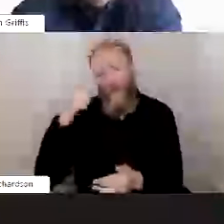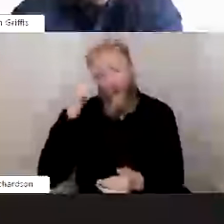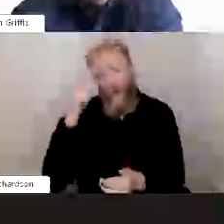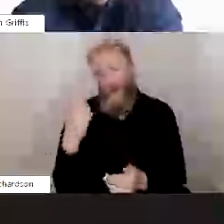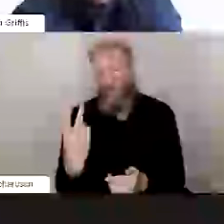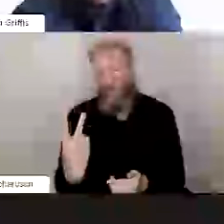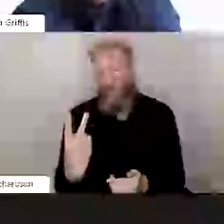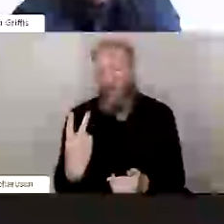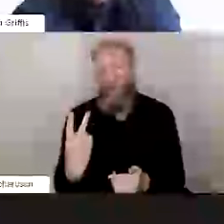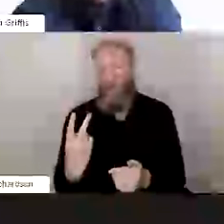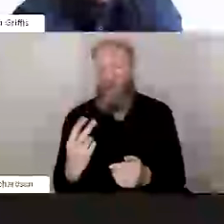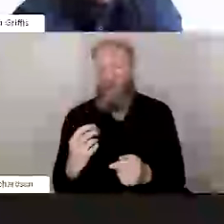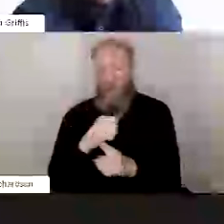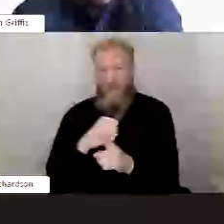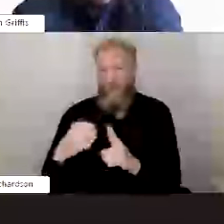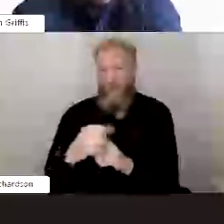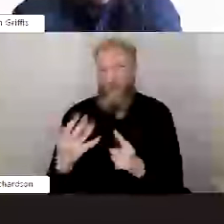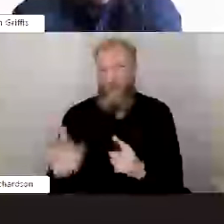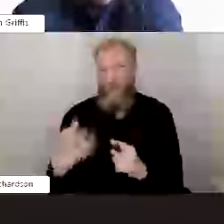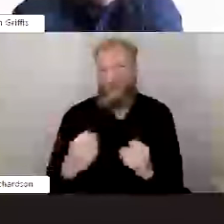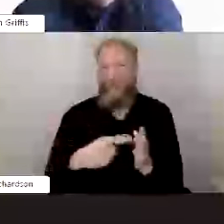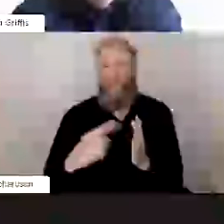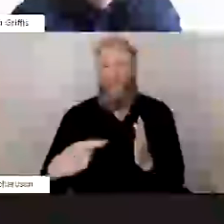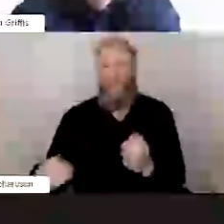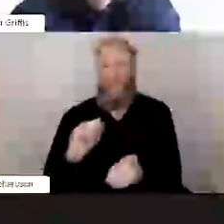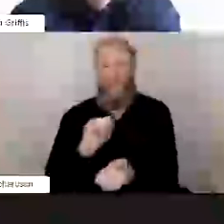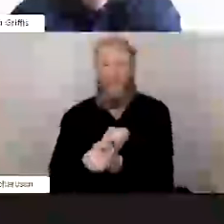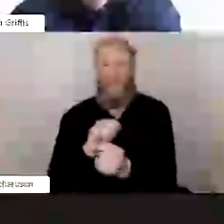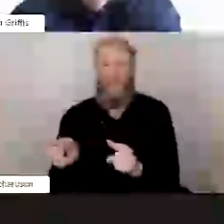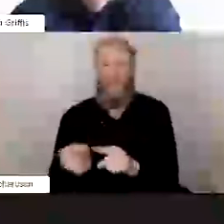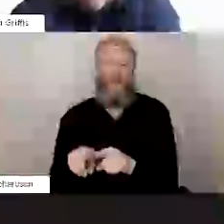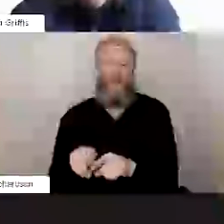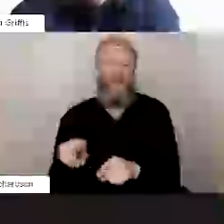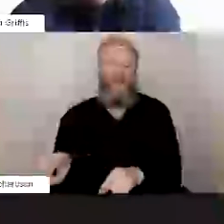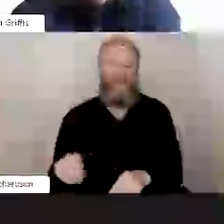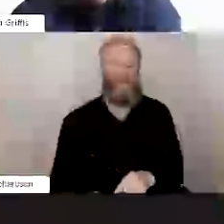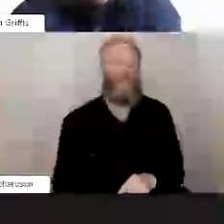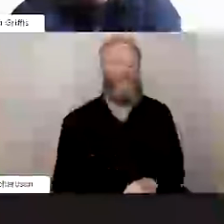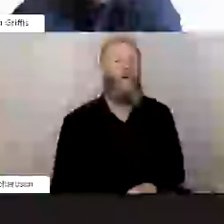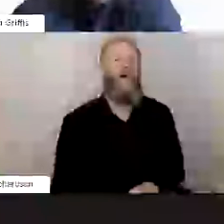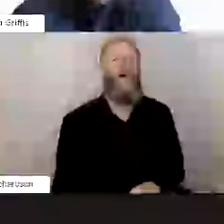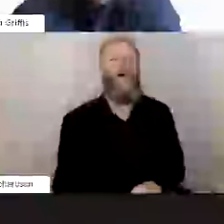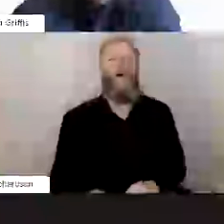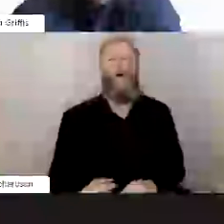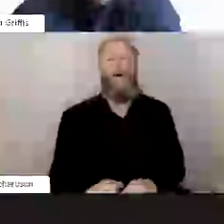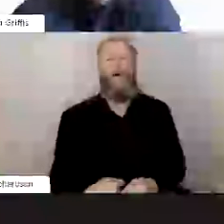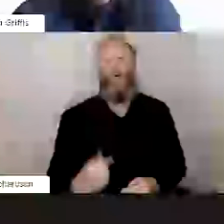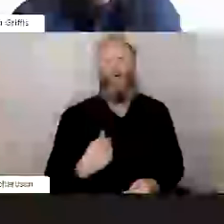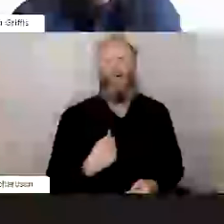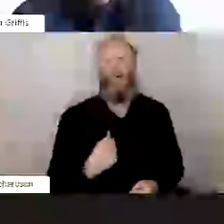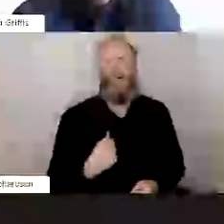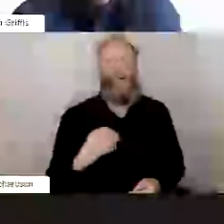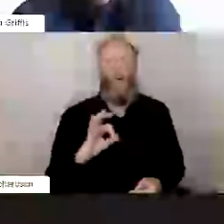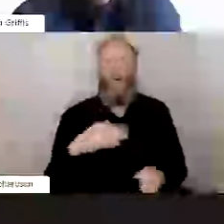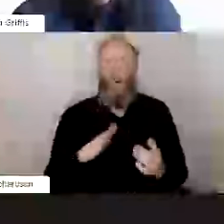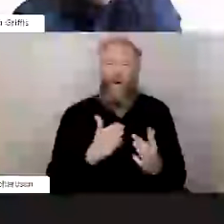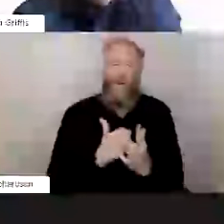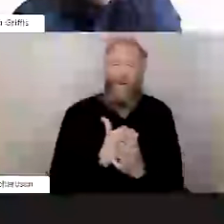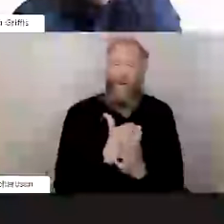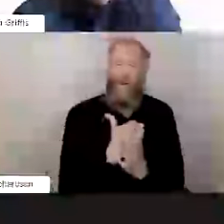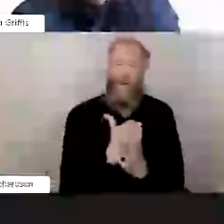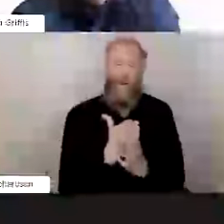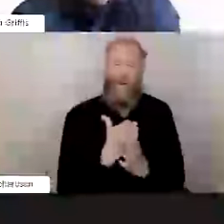detention matters, that's for sure. So I won't take you too much more through some of those